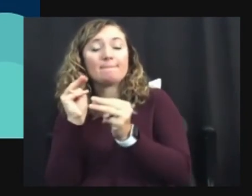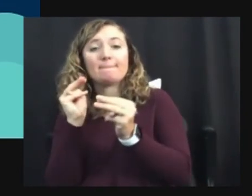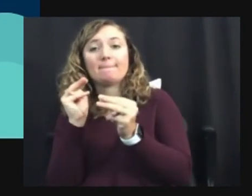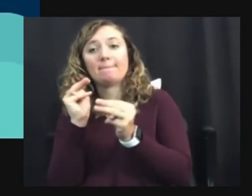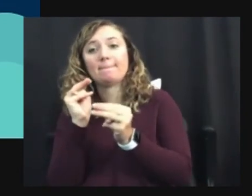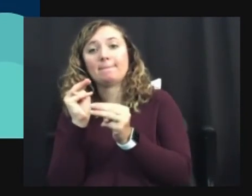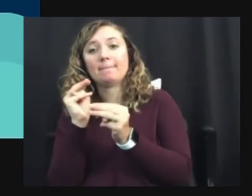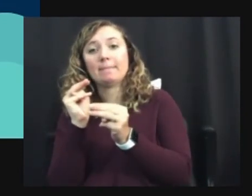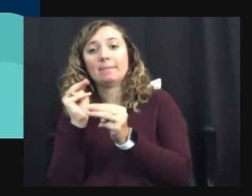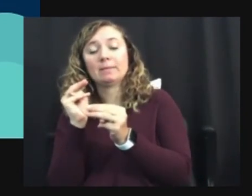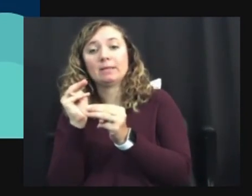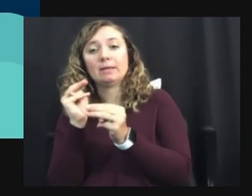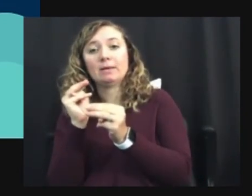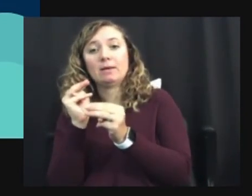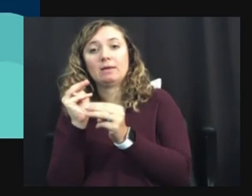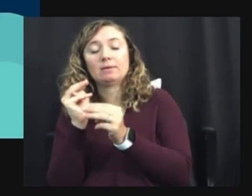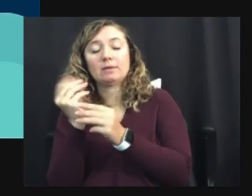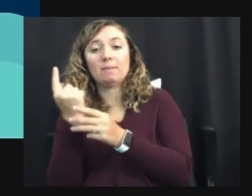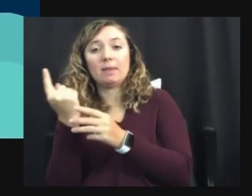people around them?